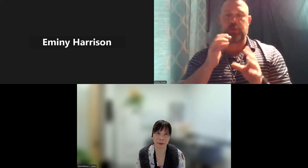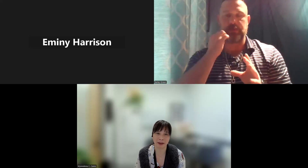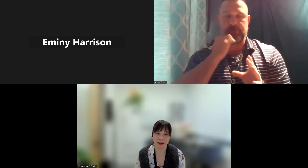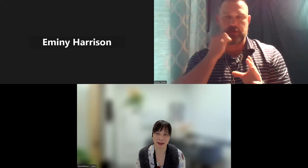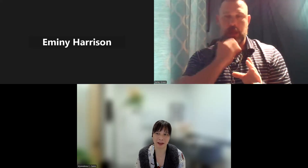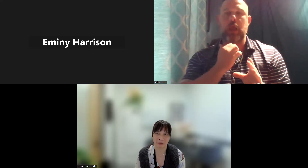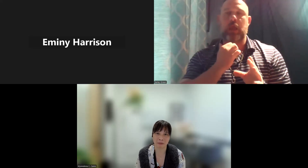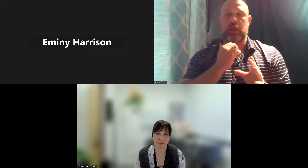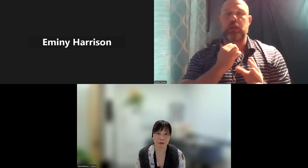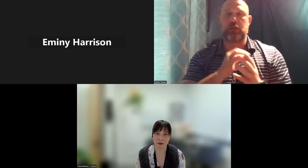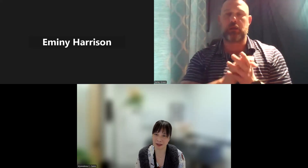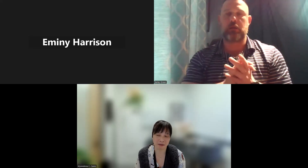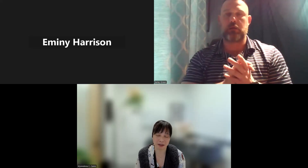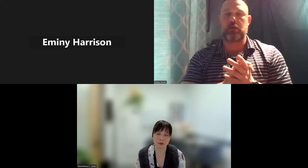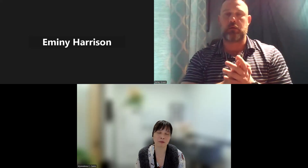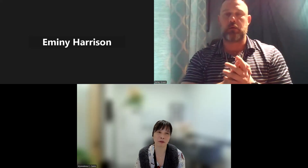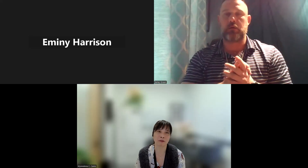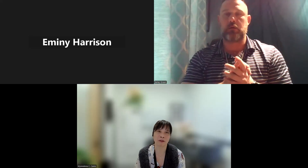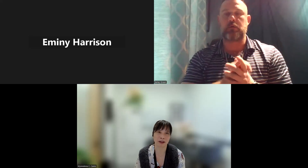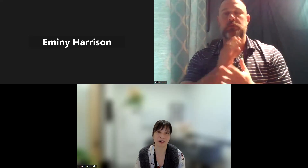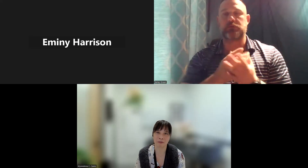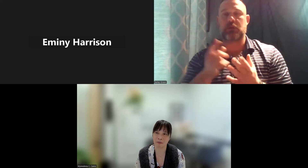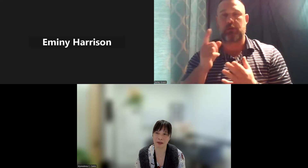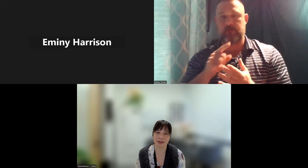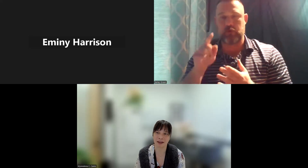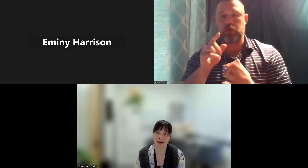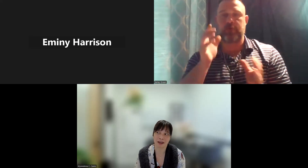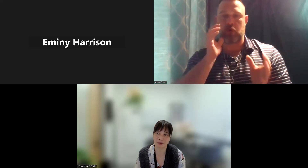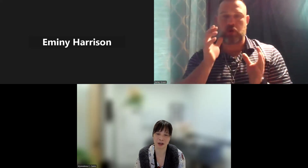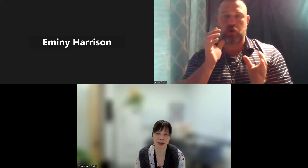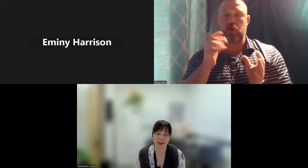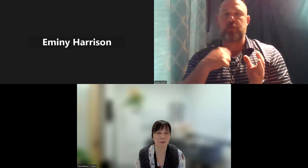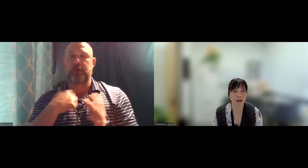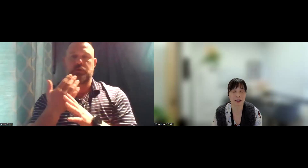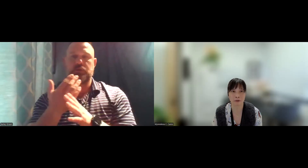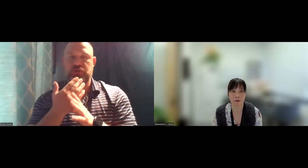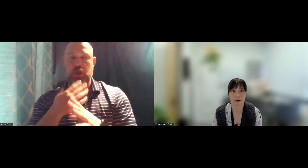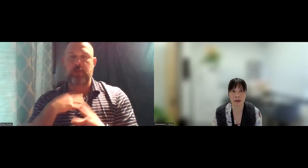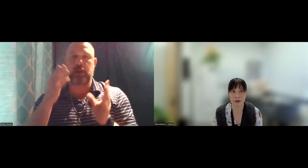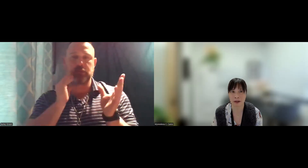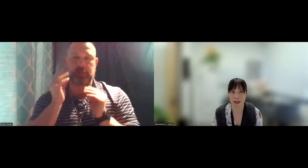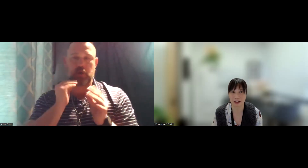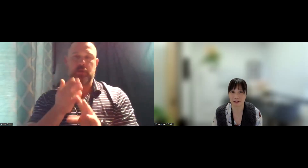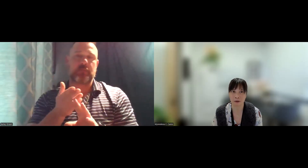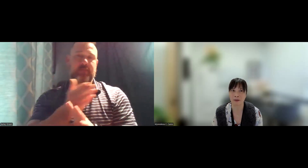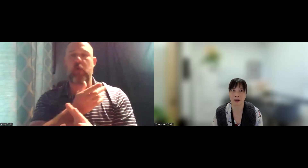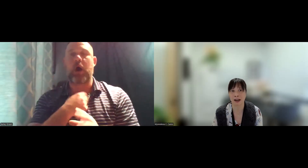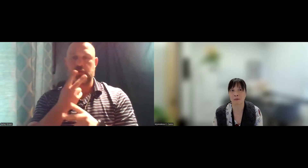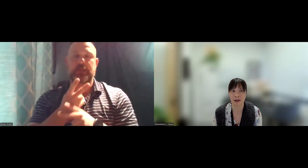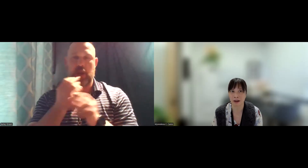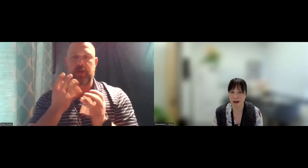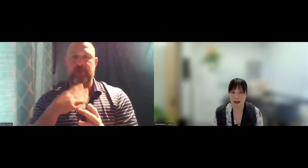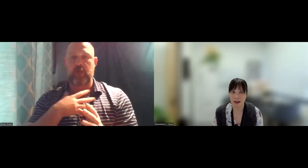day. For some of you, you've heard me share my experience before. I was also a caregiver for